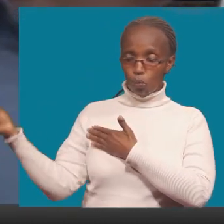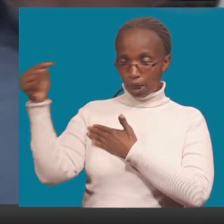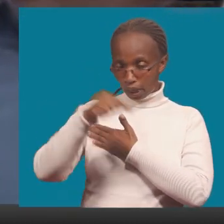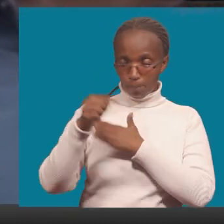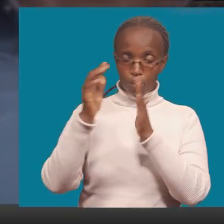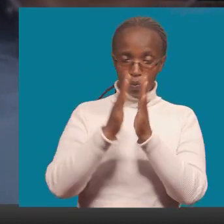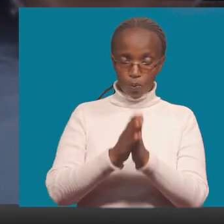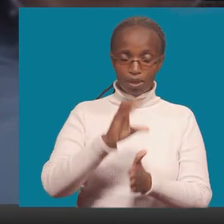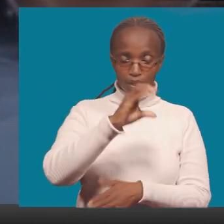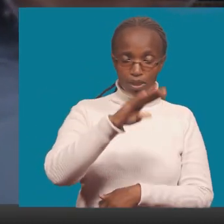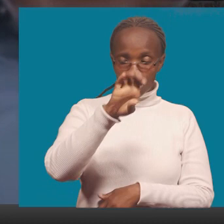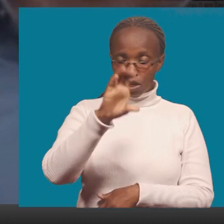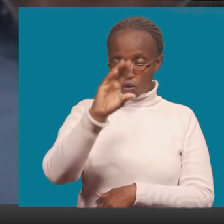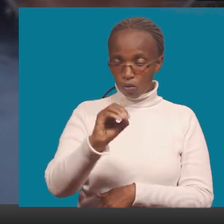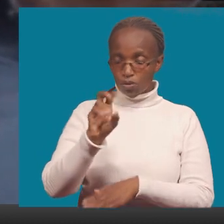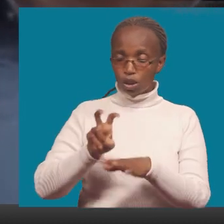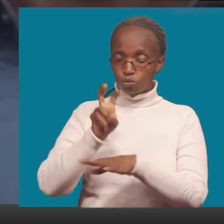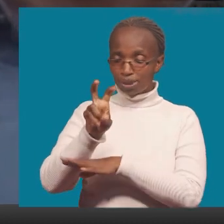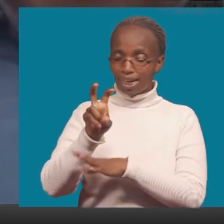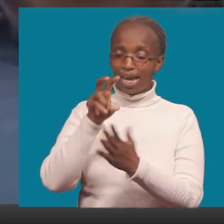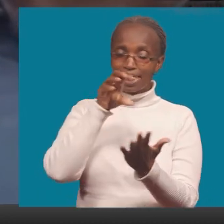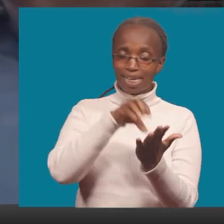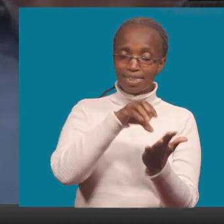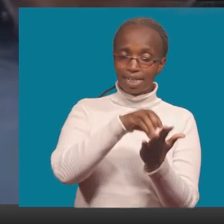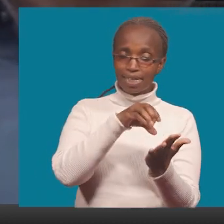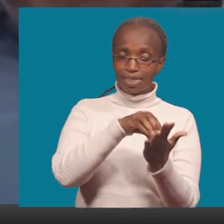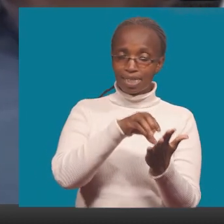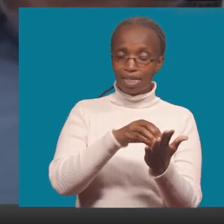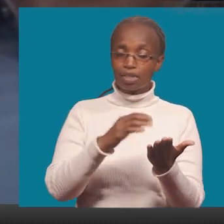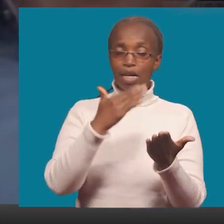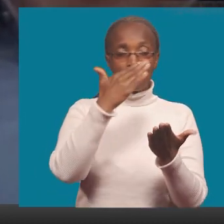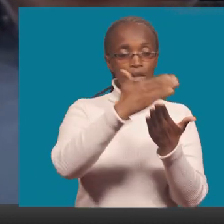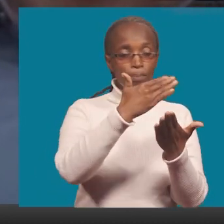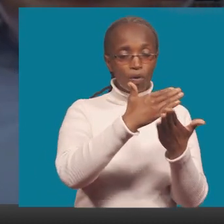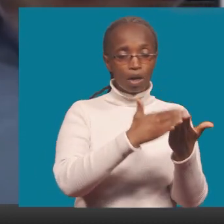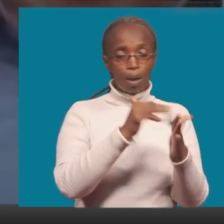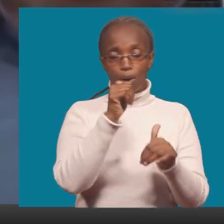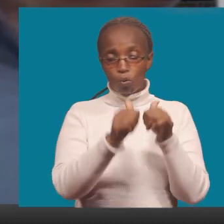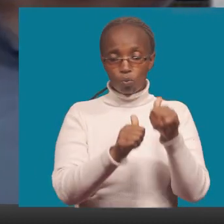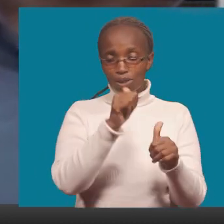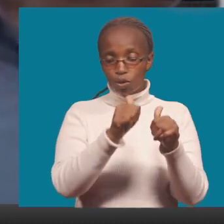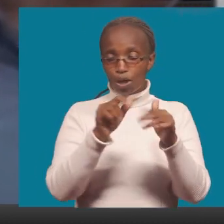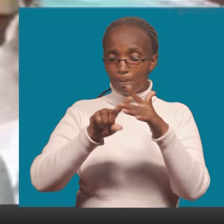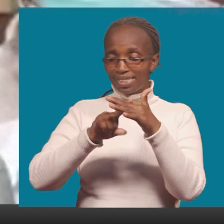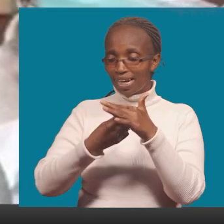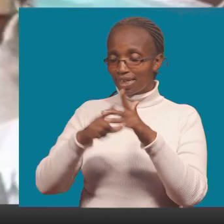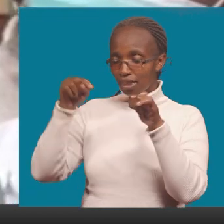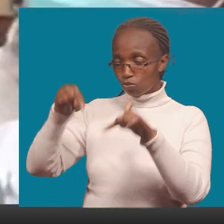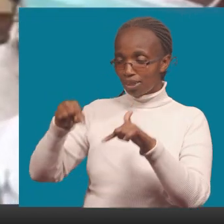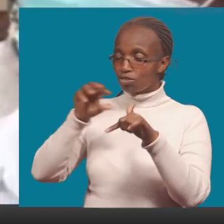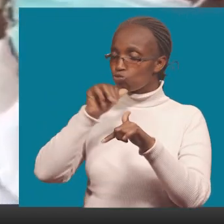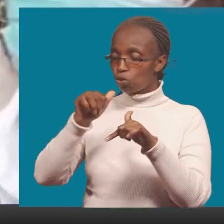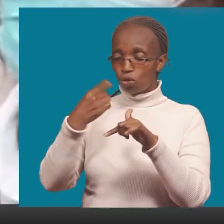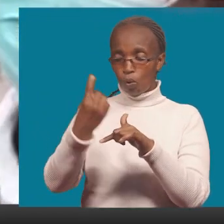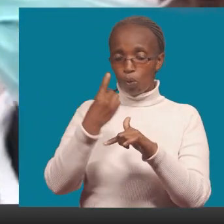after that, we came with the CEO of Embu Level 5 Hospital to check the status. Hiyo program